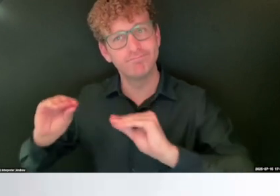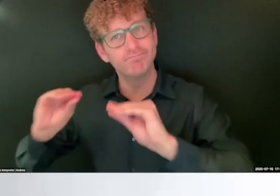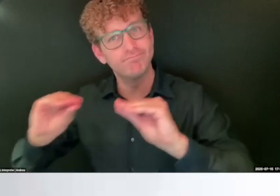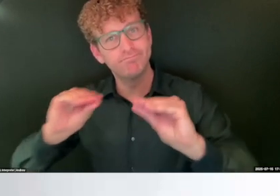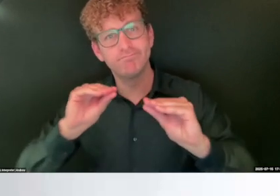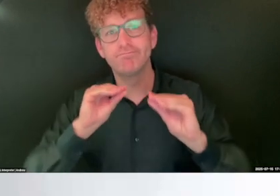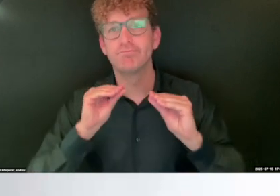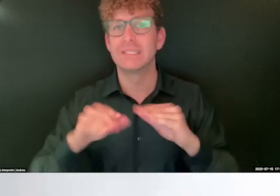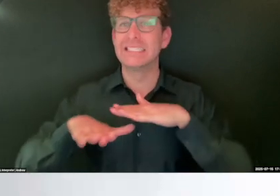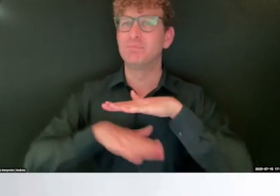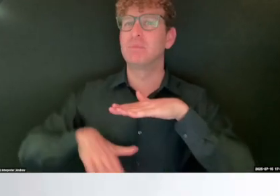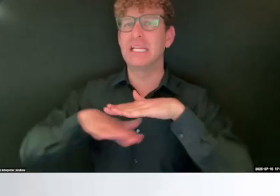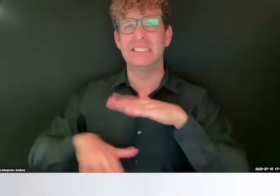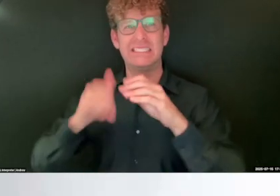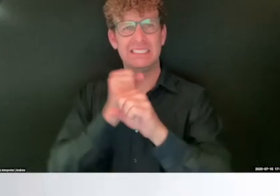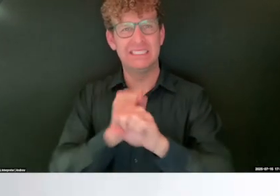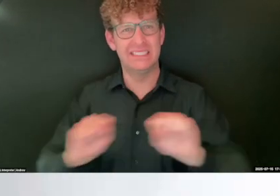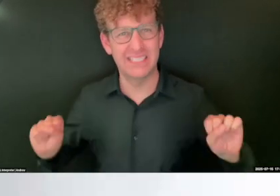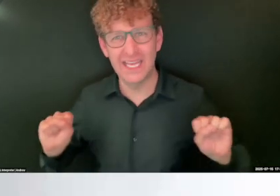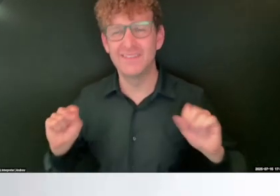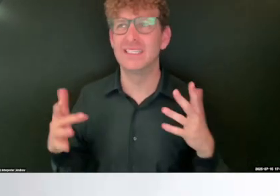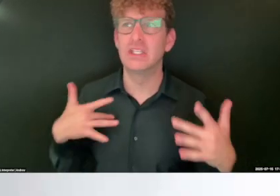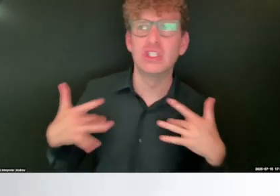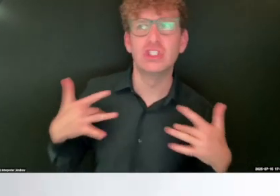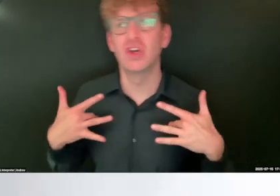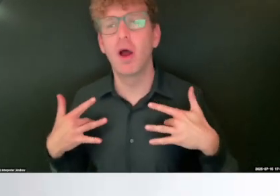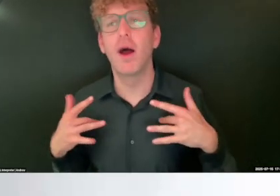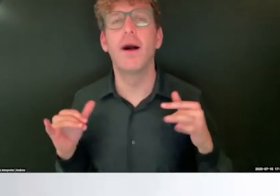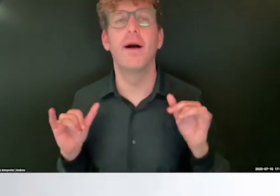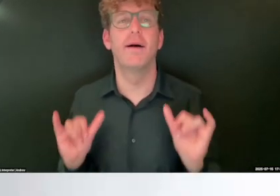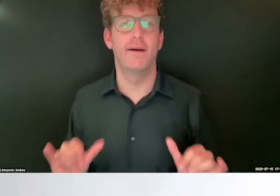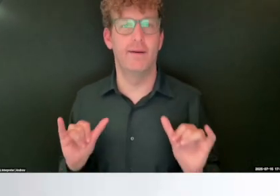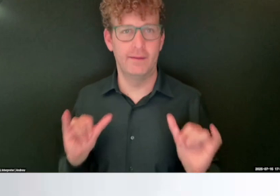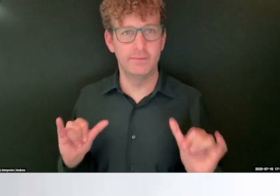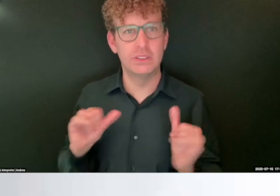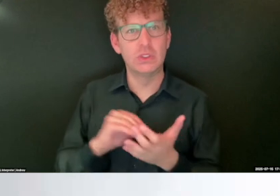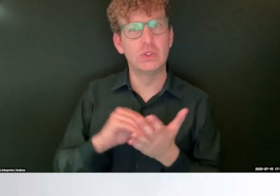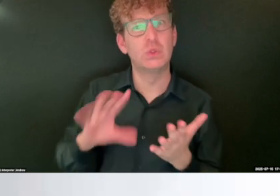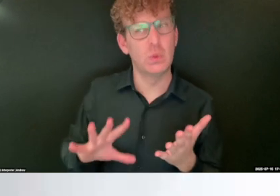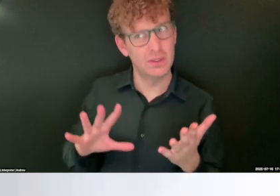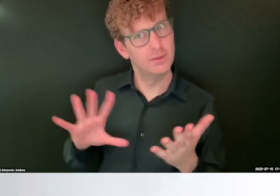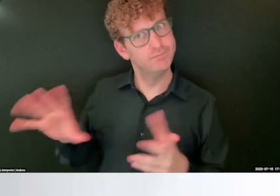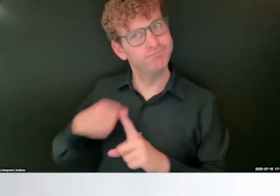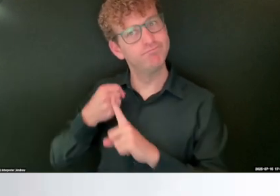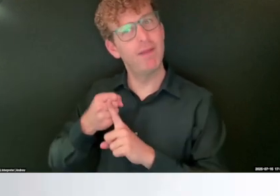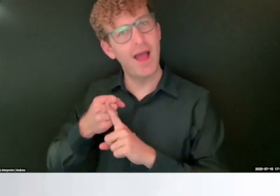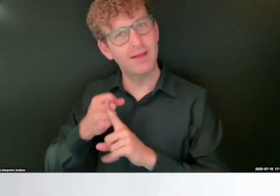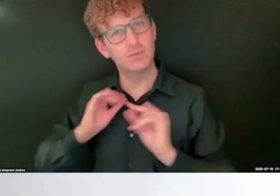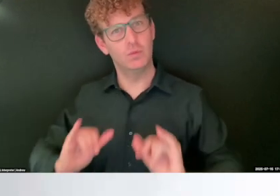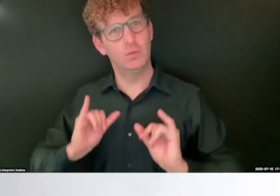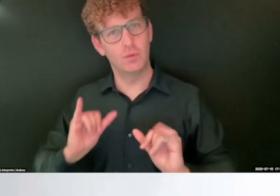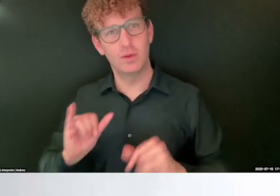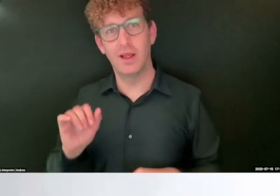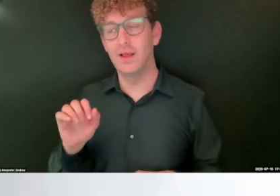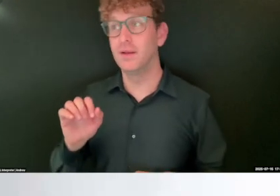Patrol empowered students to promote energy-saving habits, while San Diego Lincoln High e-bike lending library paired